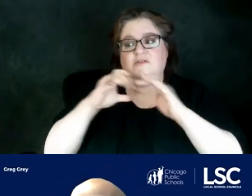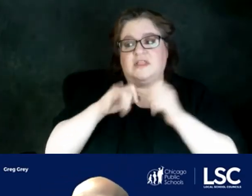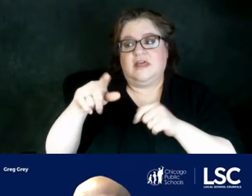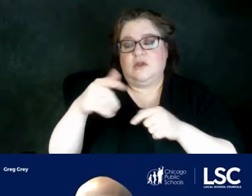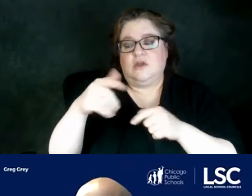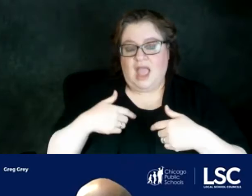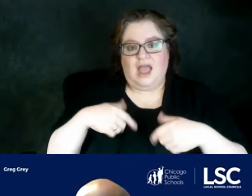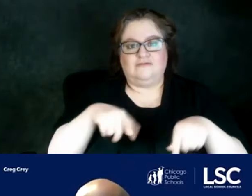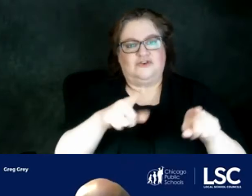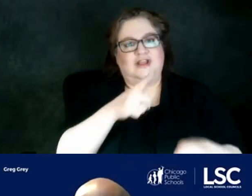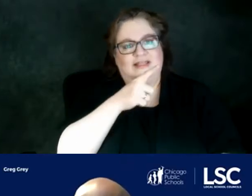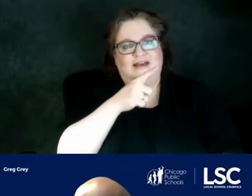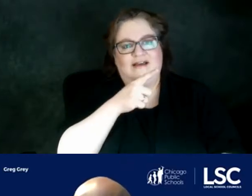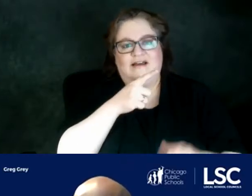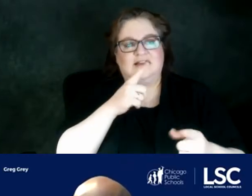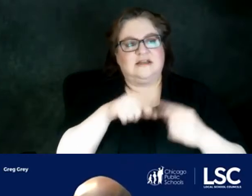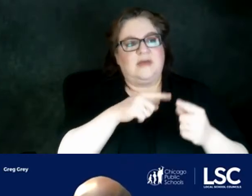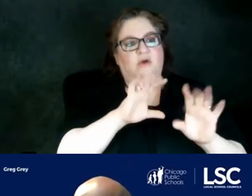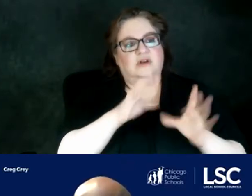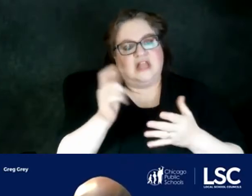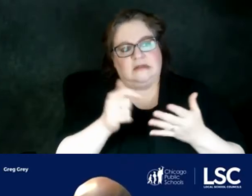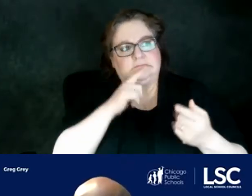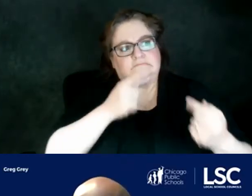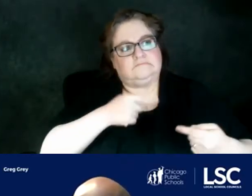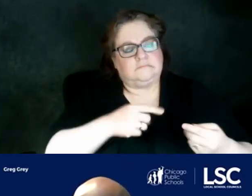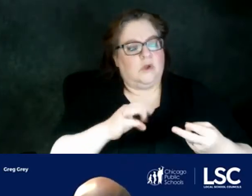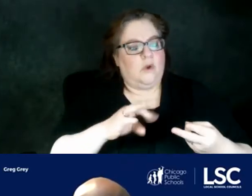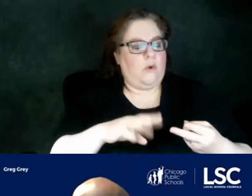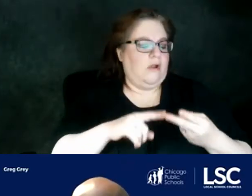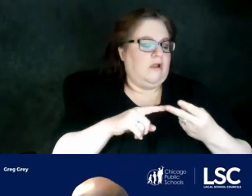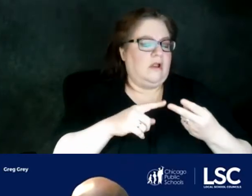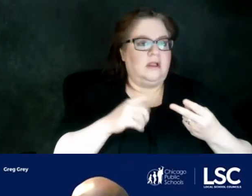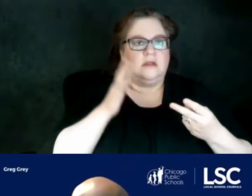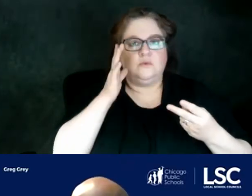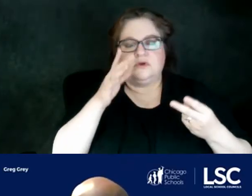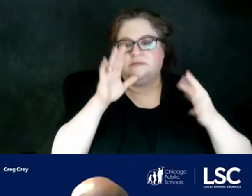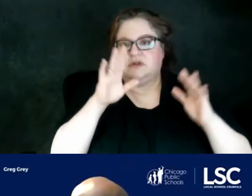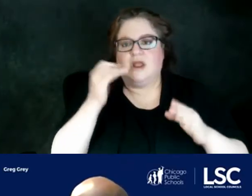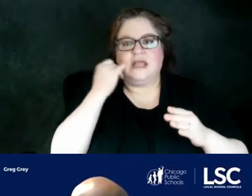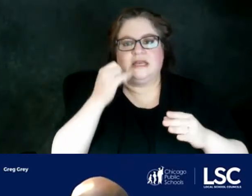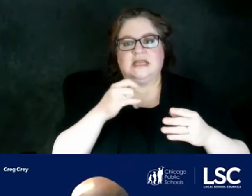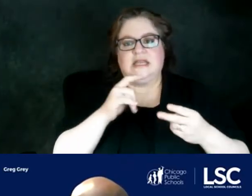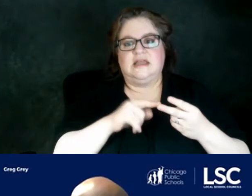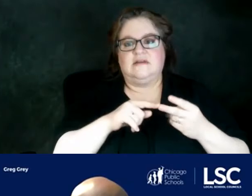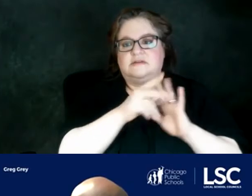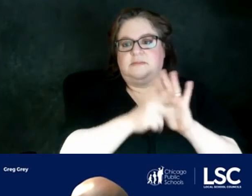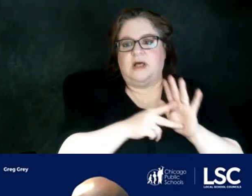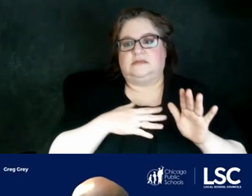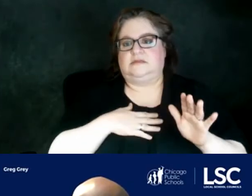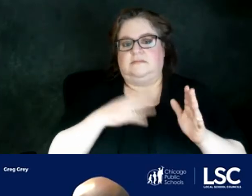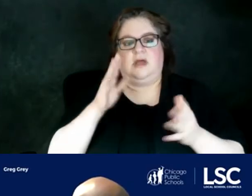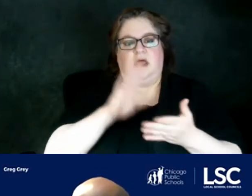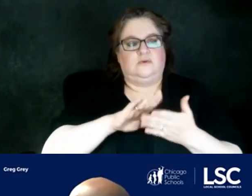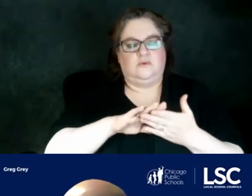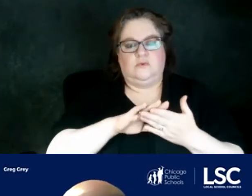your friends at lunch about so and so class is really a struggle. Or wouldn't it be great if so and so thing was a policy at my school? All